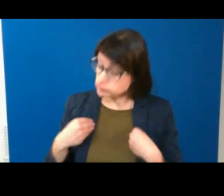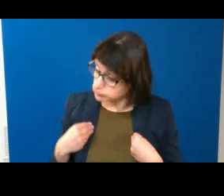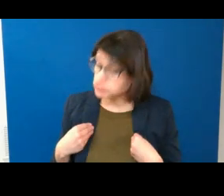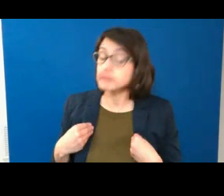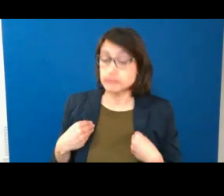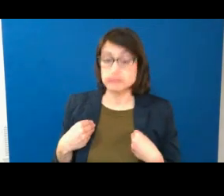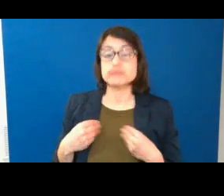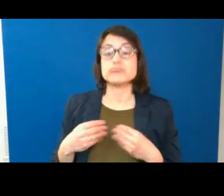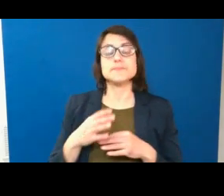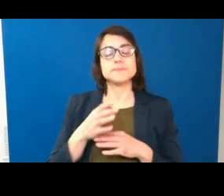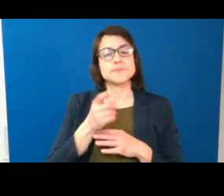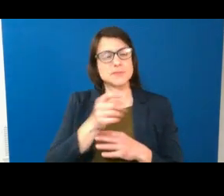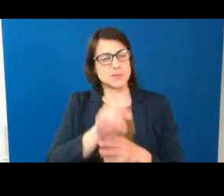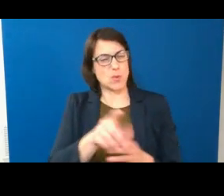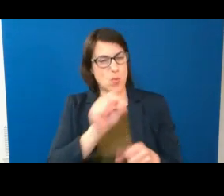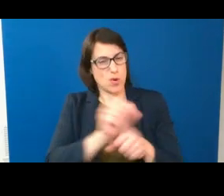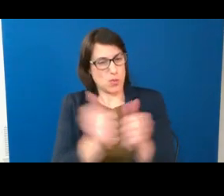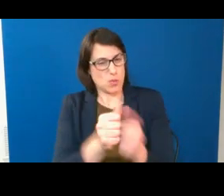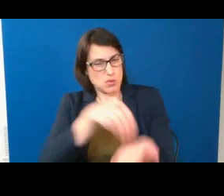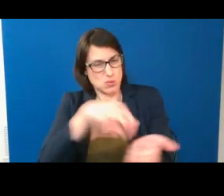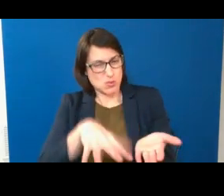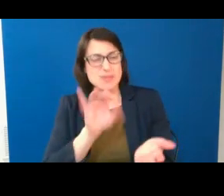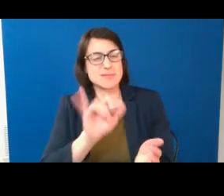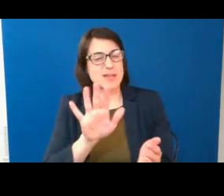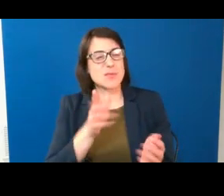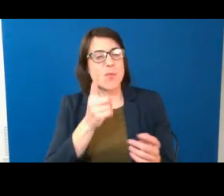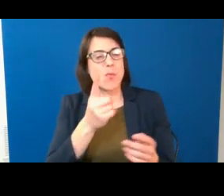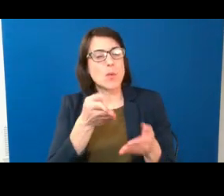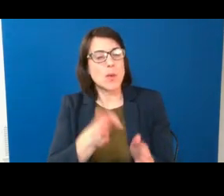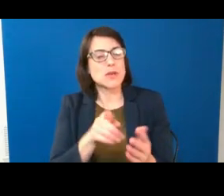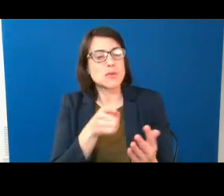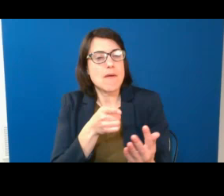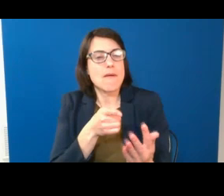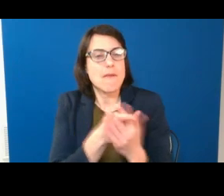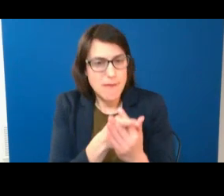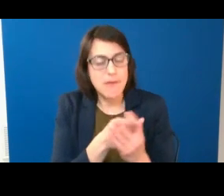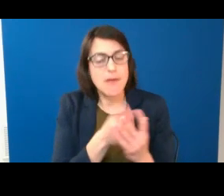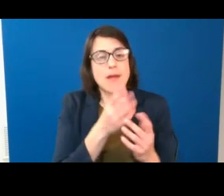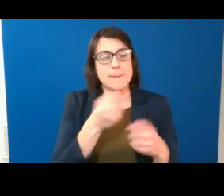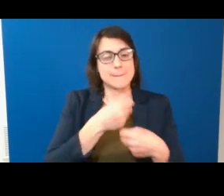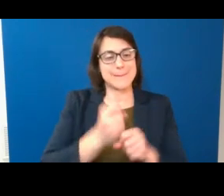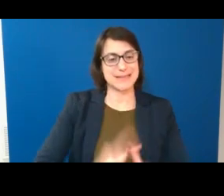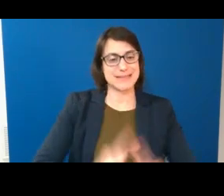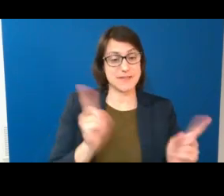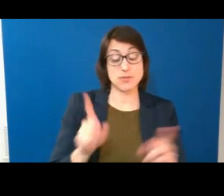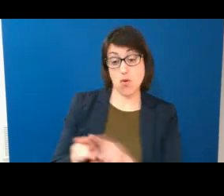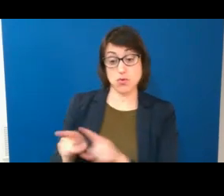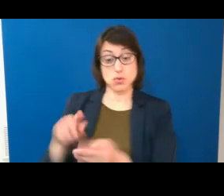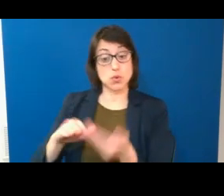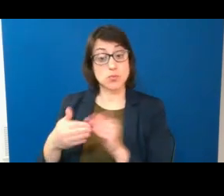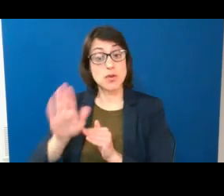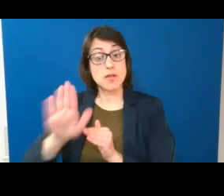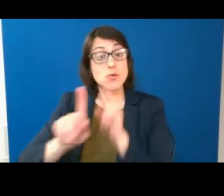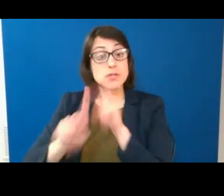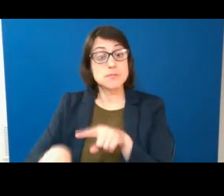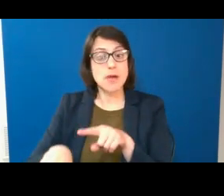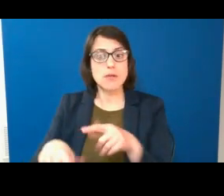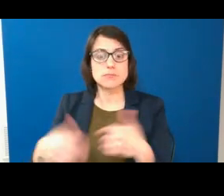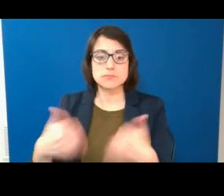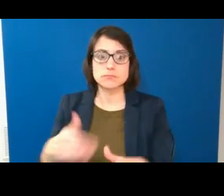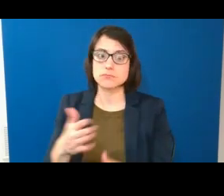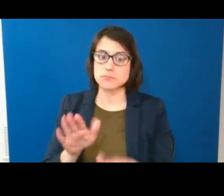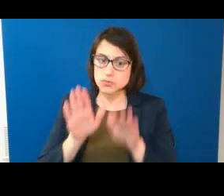really that foot in the door to make the difference. But also the community responded so well to having the students